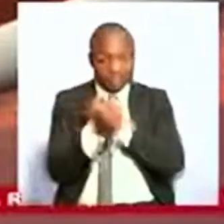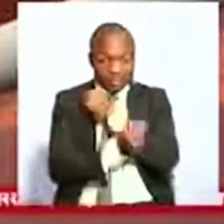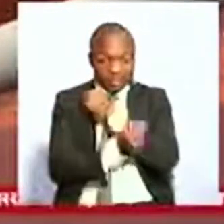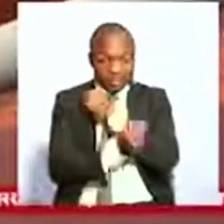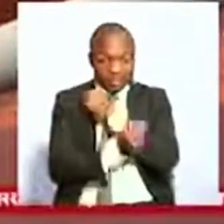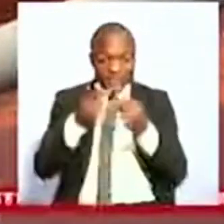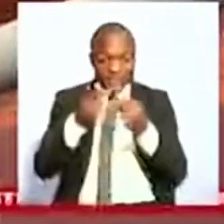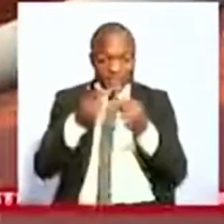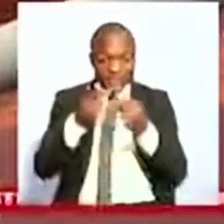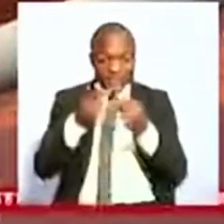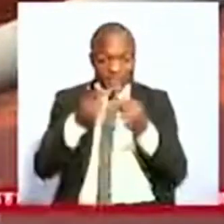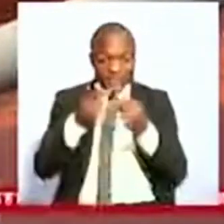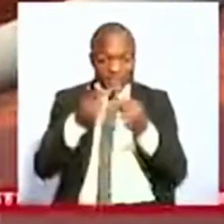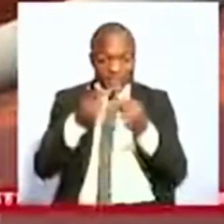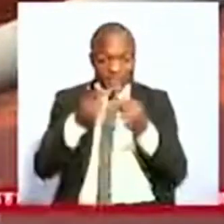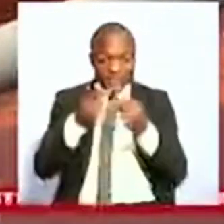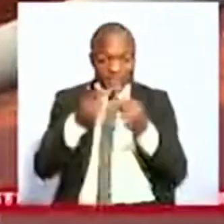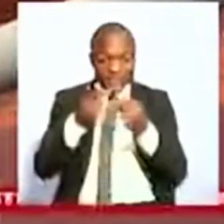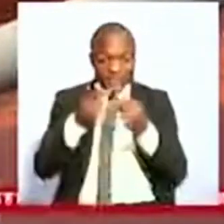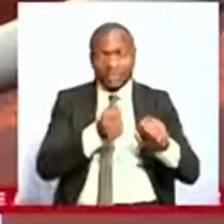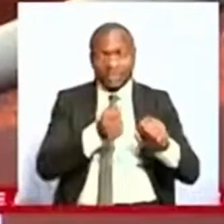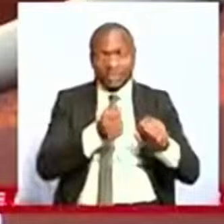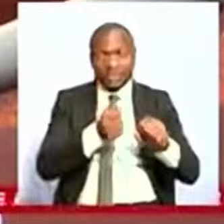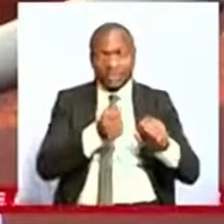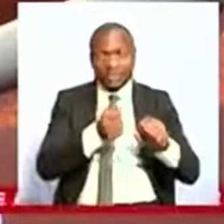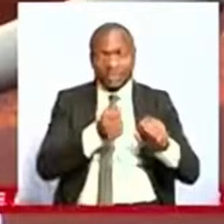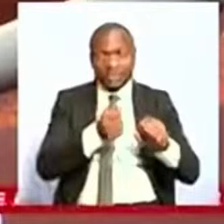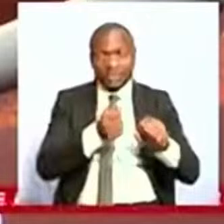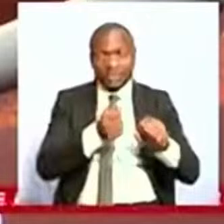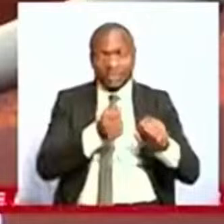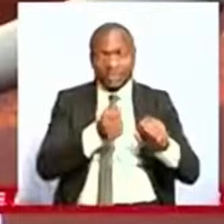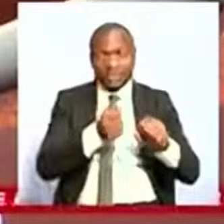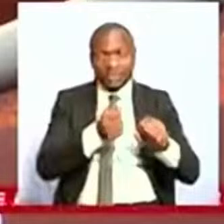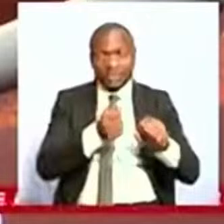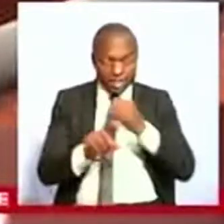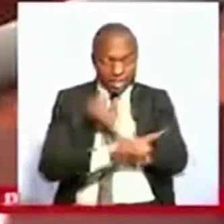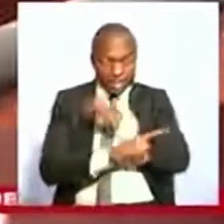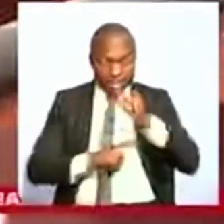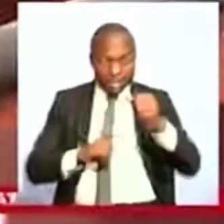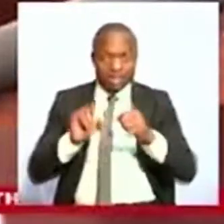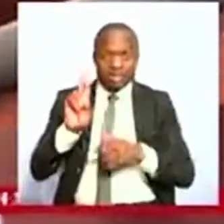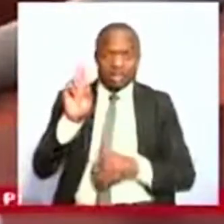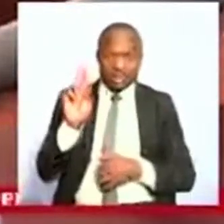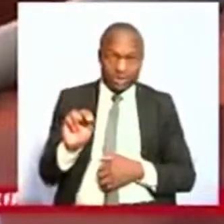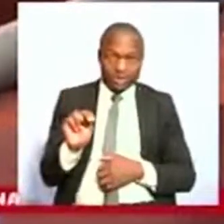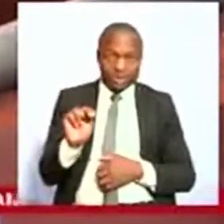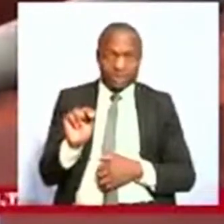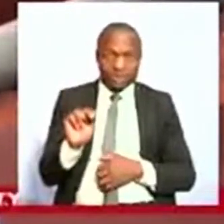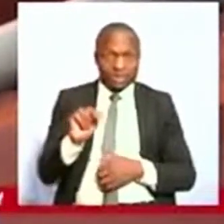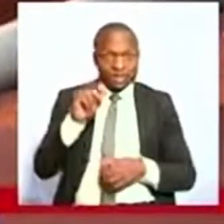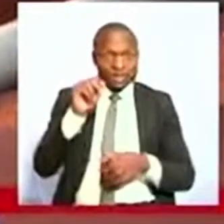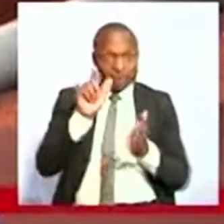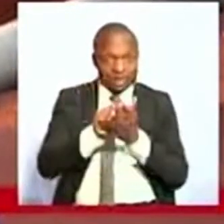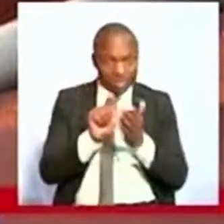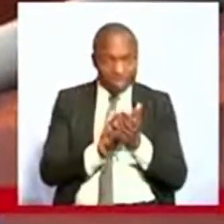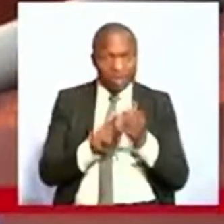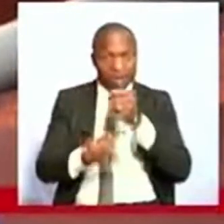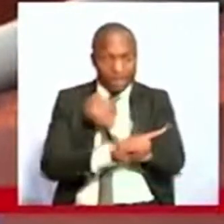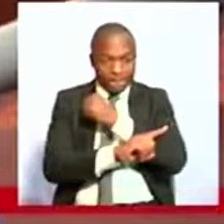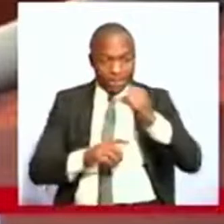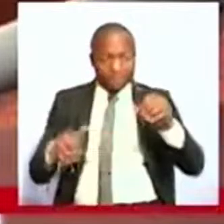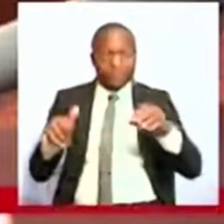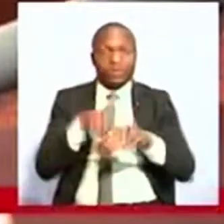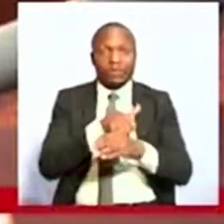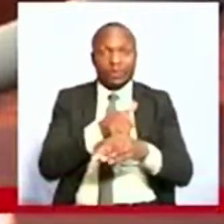prevent acts of torture. The UN Special Rapporteur on Torture called for the inclusion